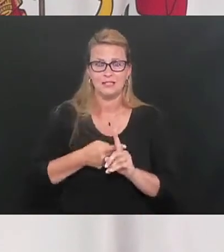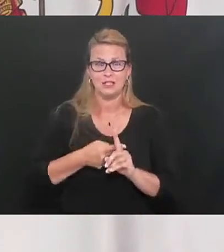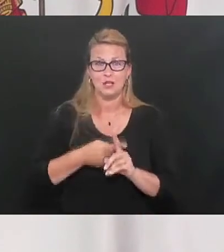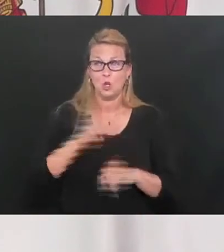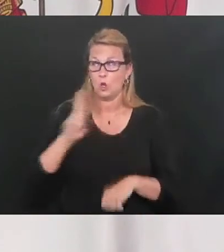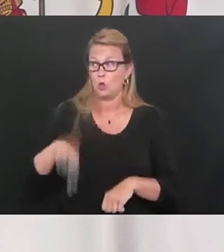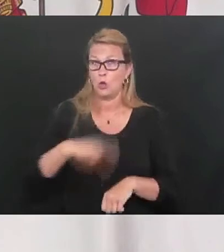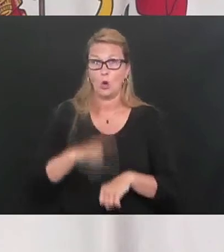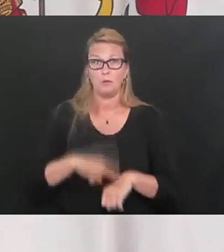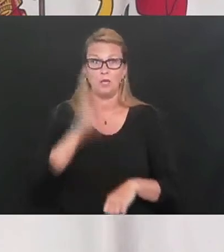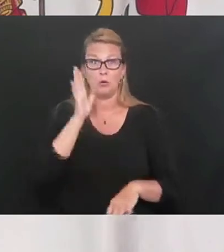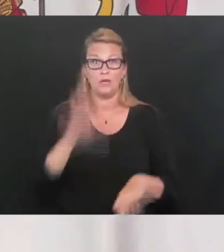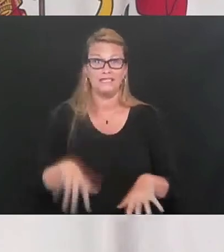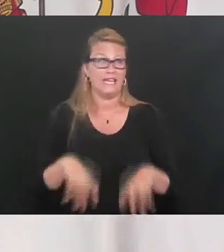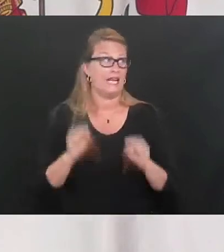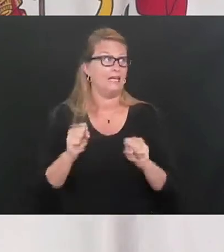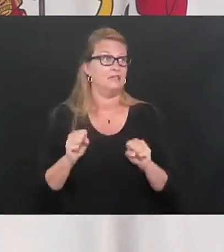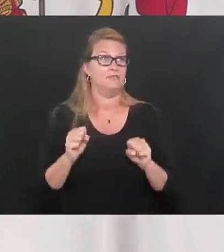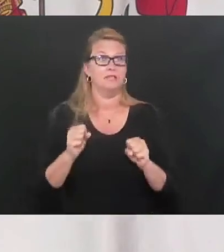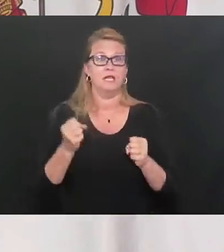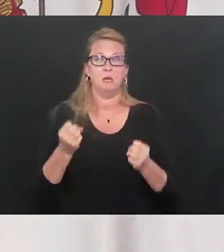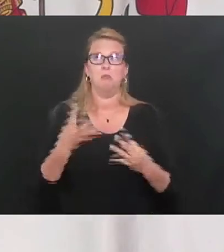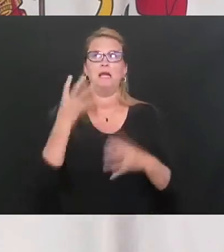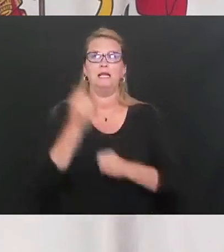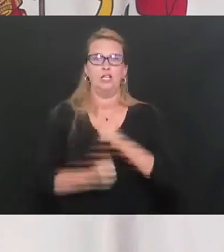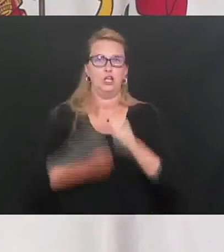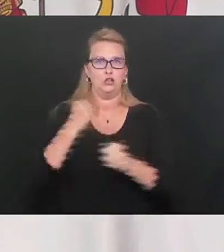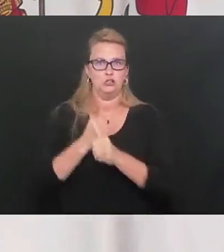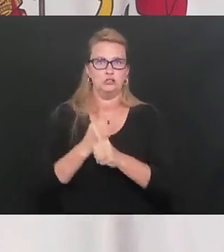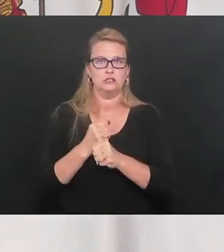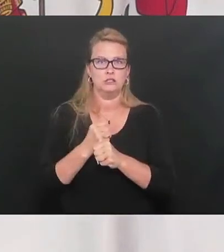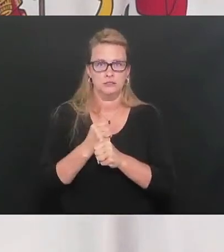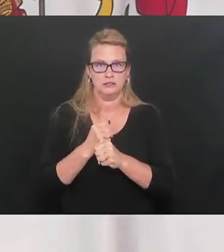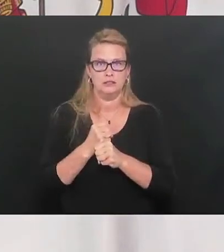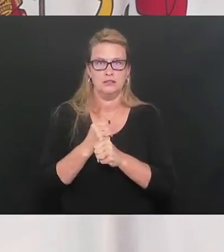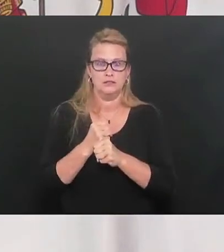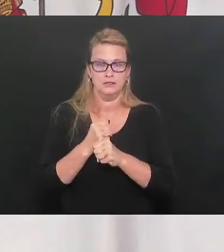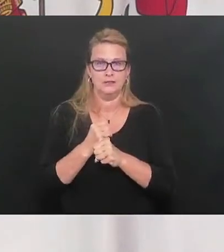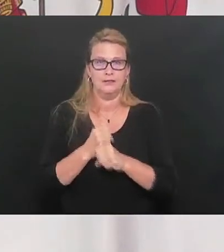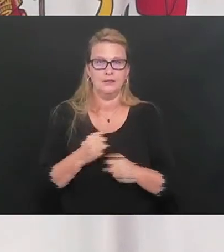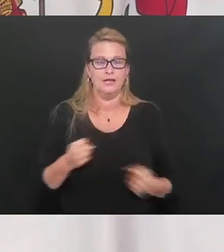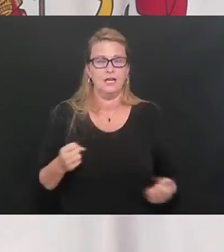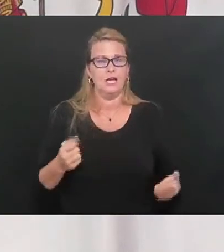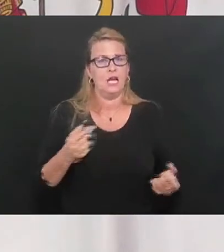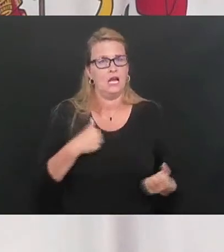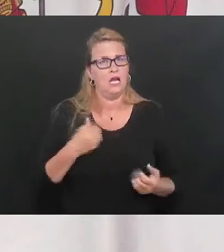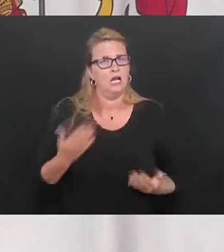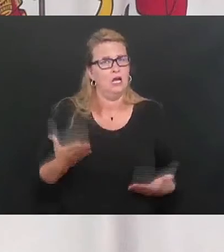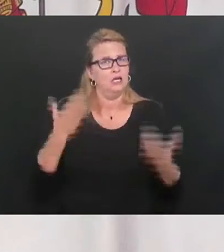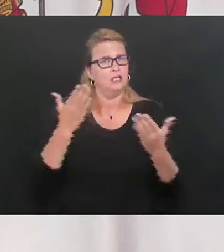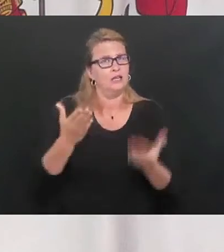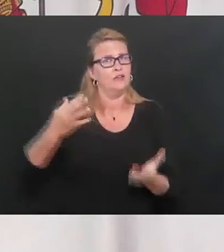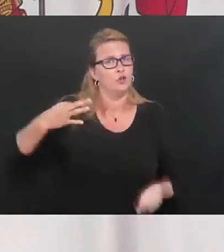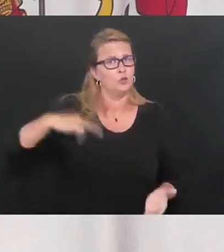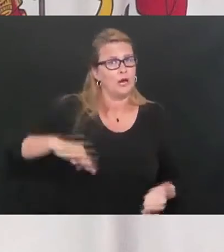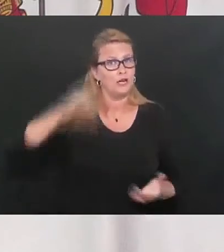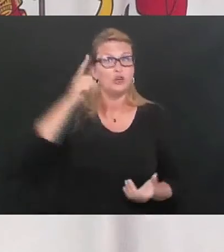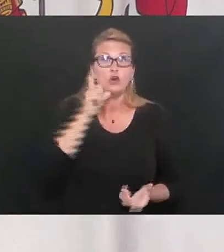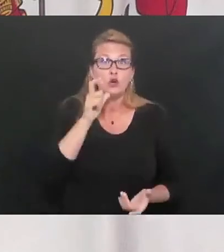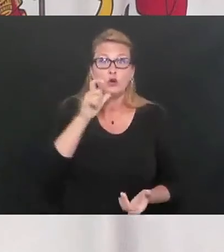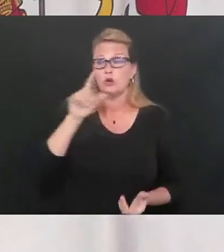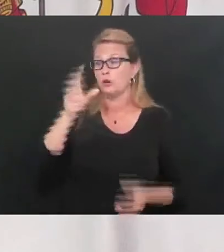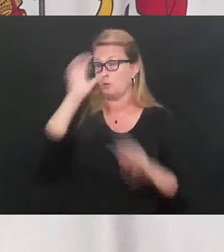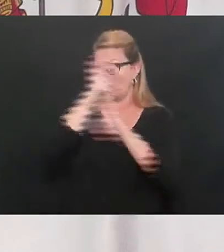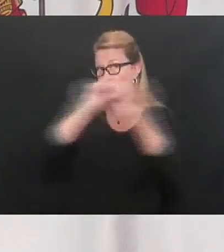normally would take years and years and years. Now, I give an awful lot of credit to President Trump for his team